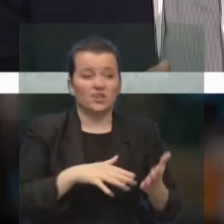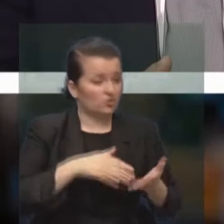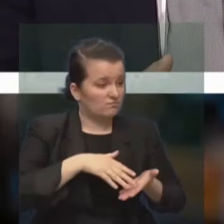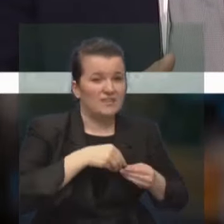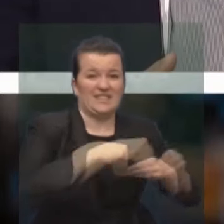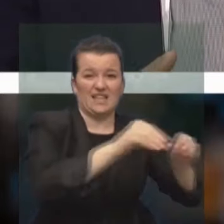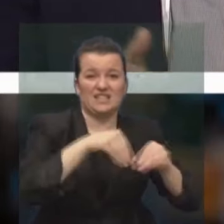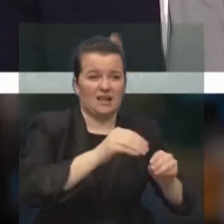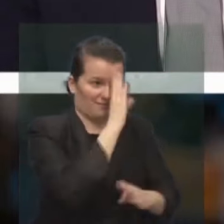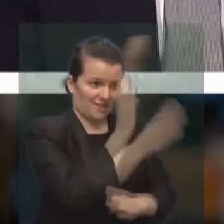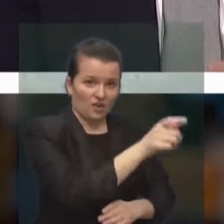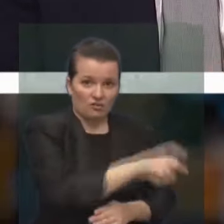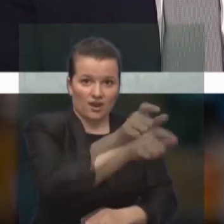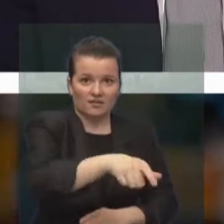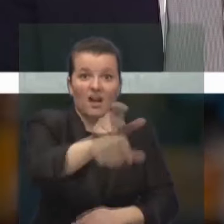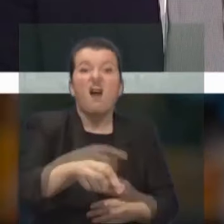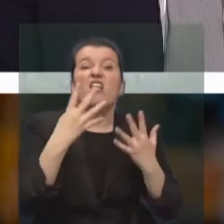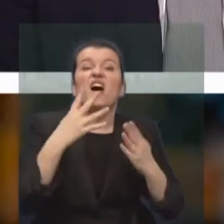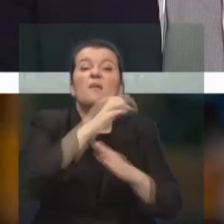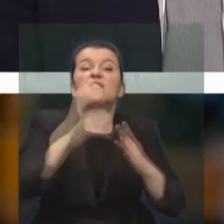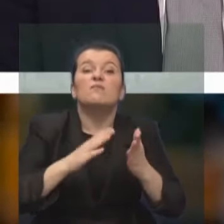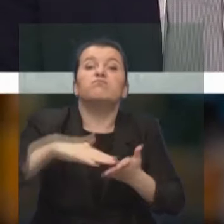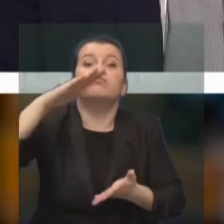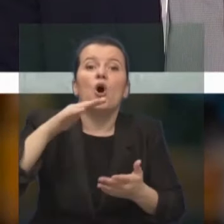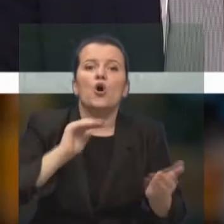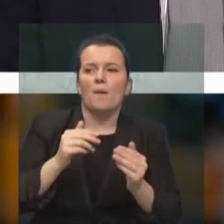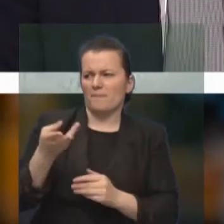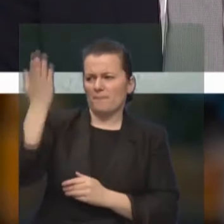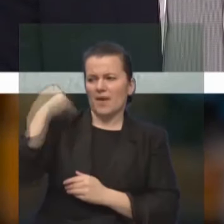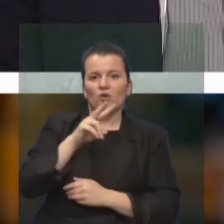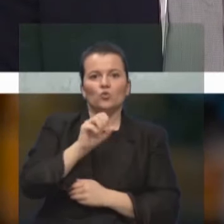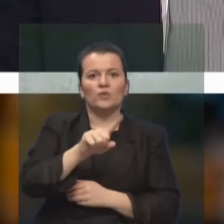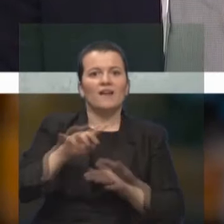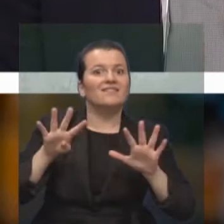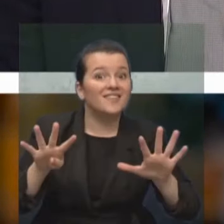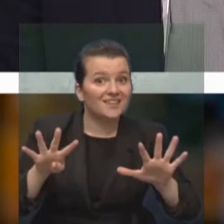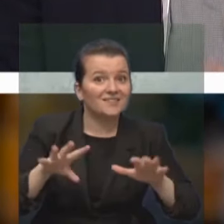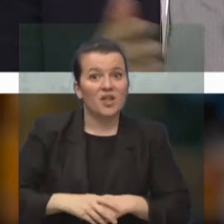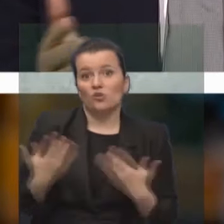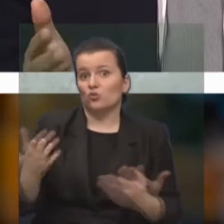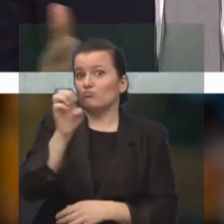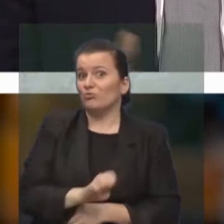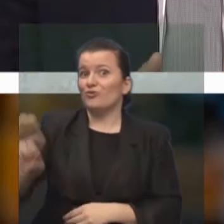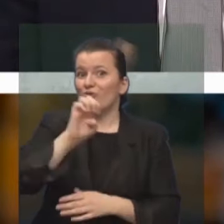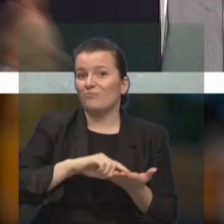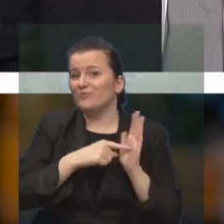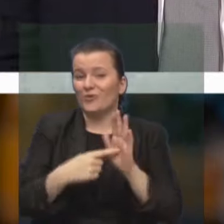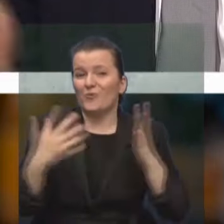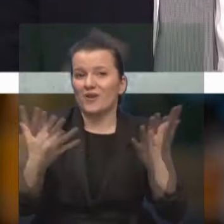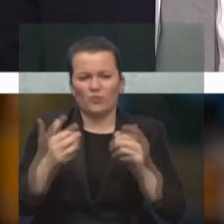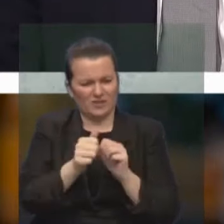in 2019. So headway is being made there. And in Europe, our leadership on